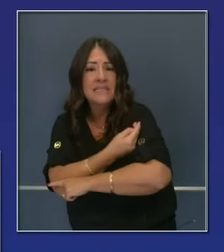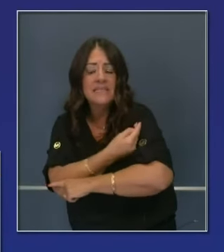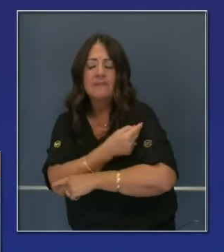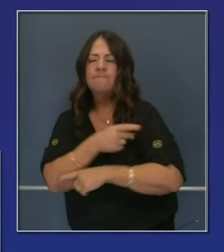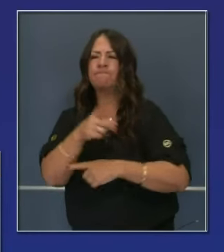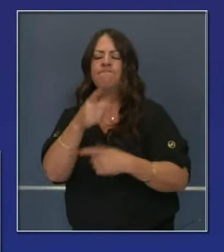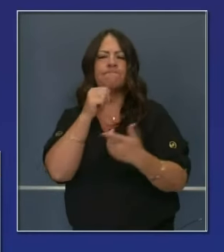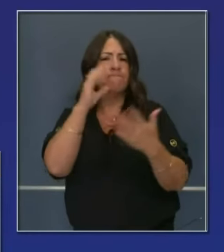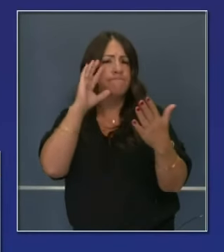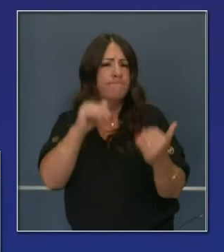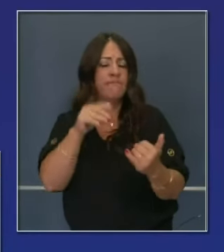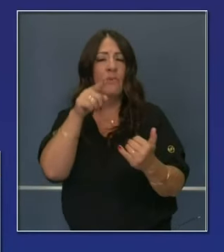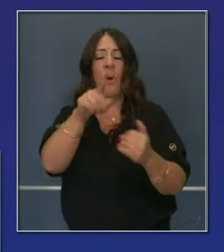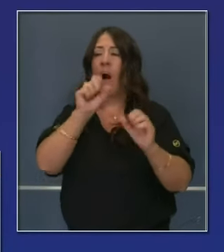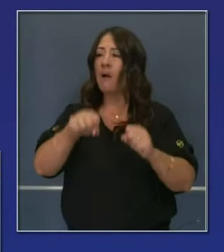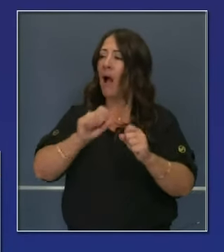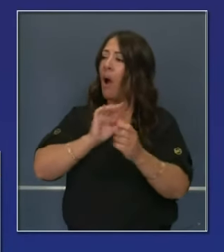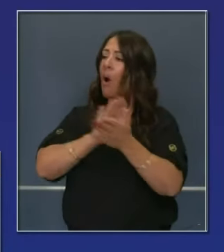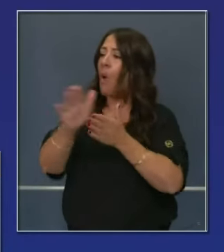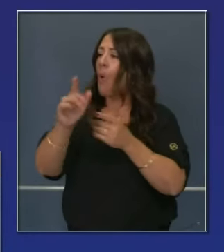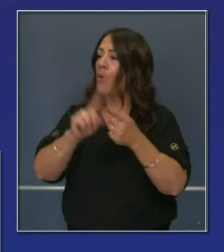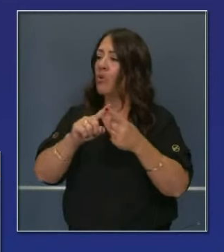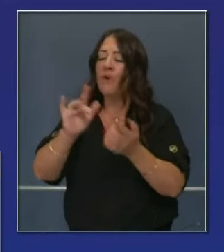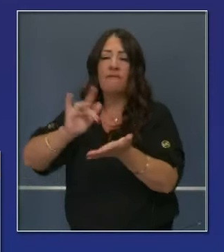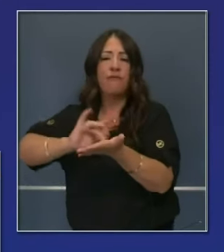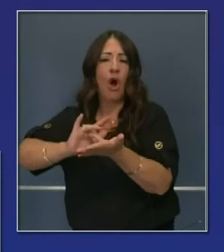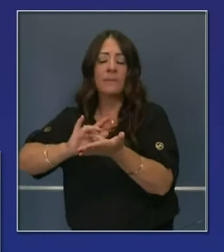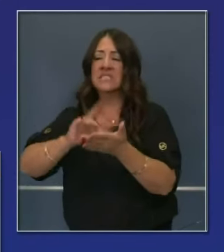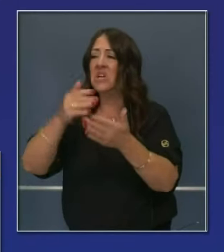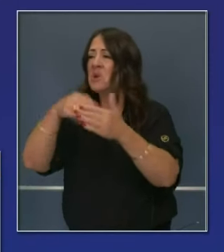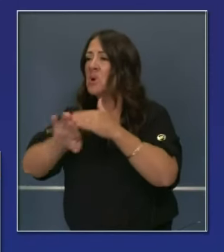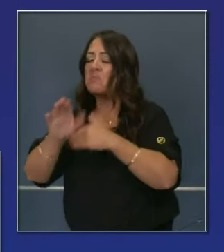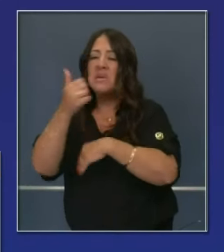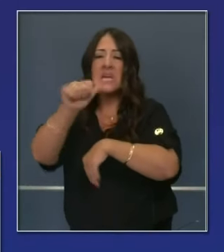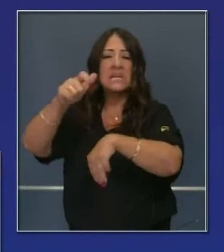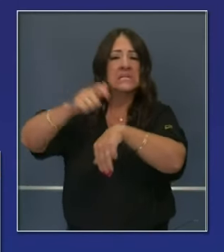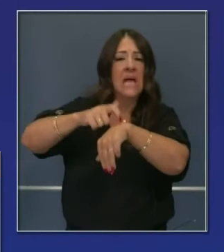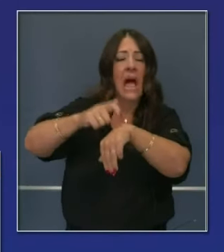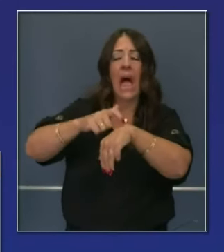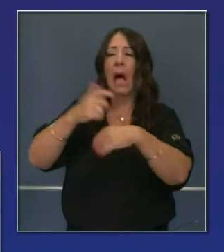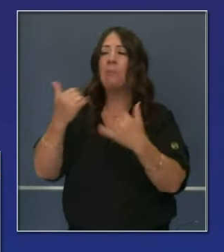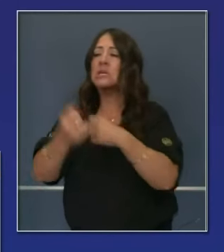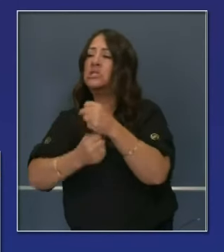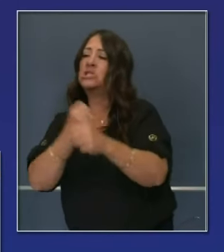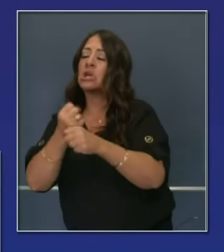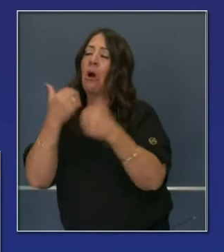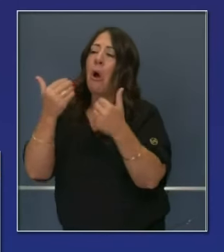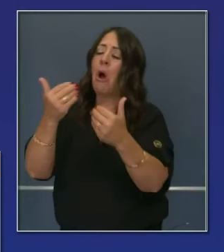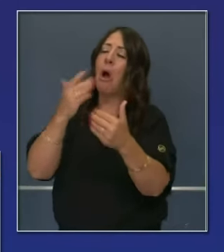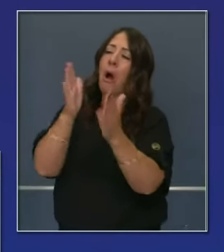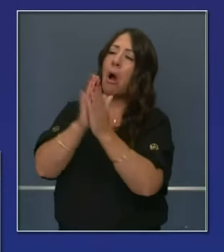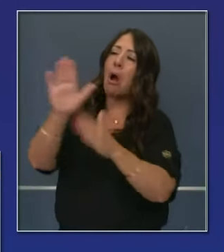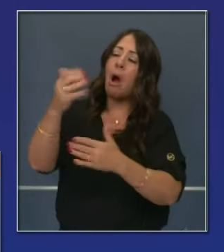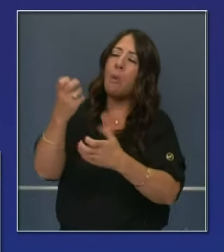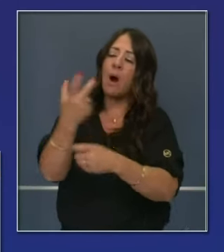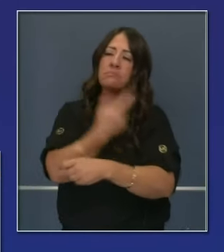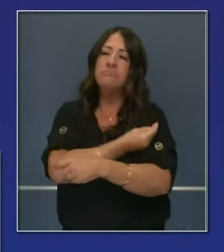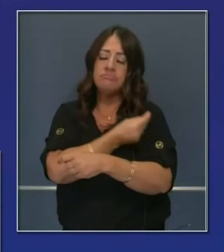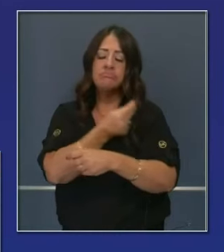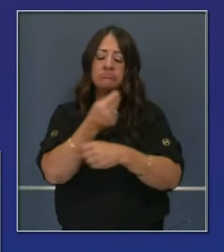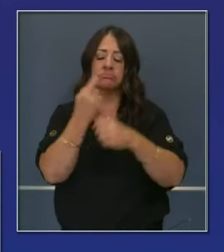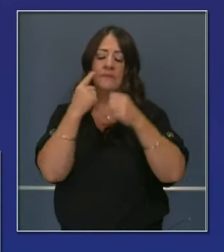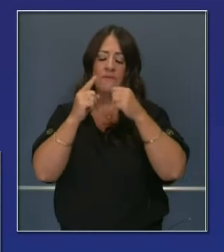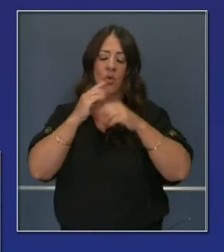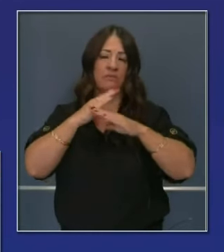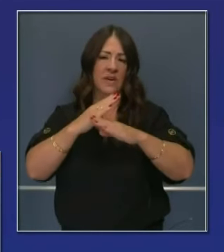or expect that you can go down a local pharmacy anytime in this calendar year and likely get a vaccination. We